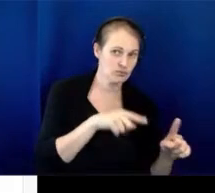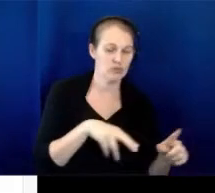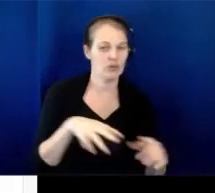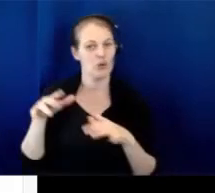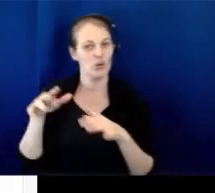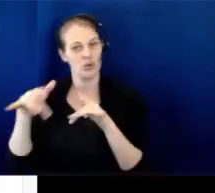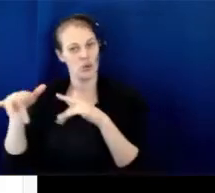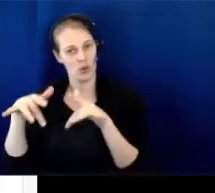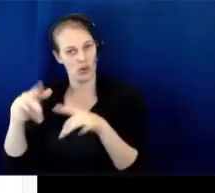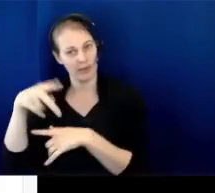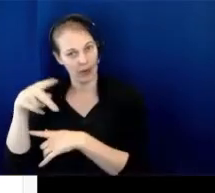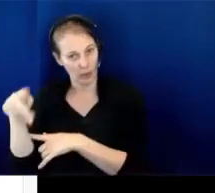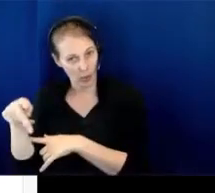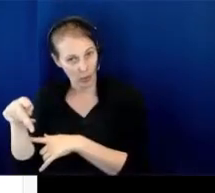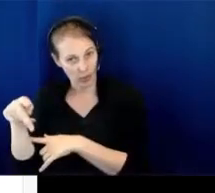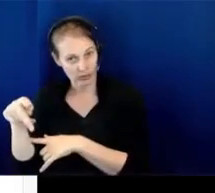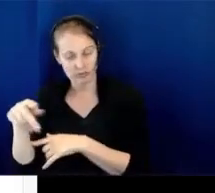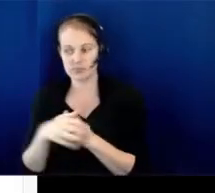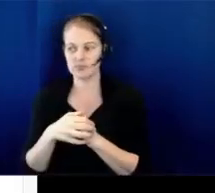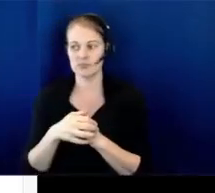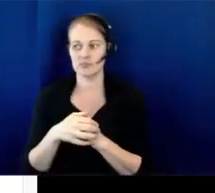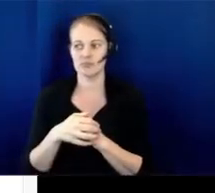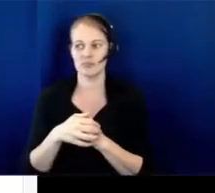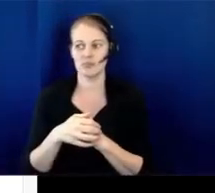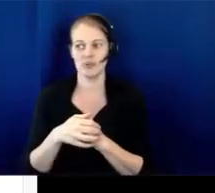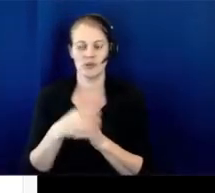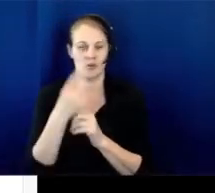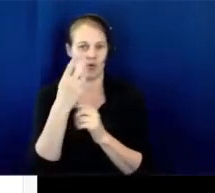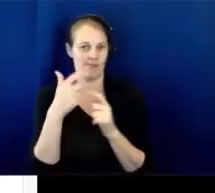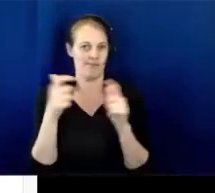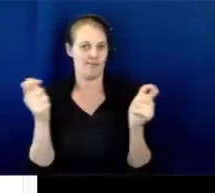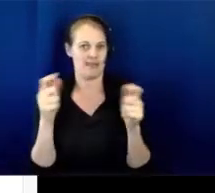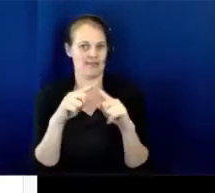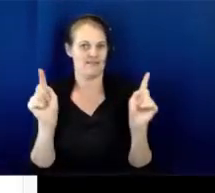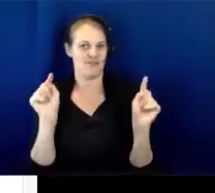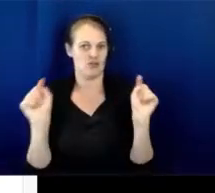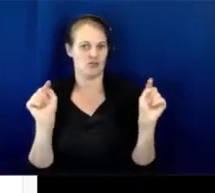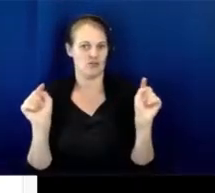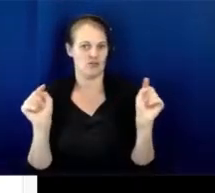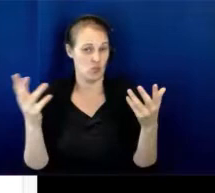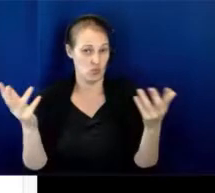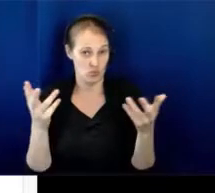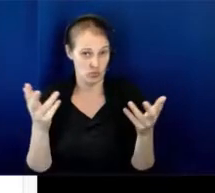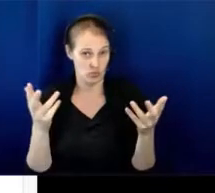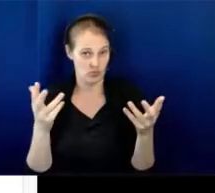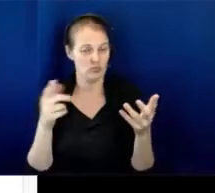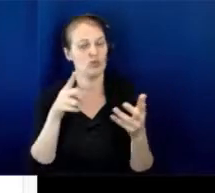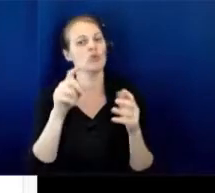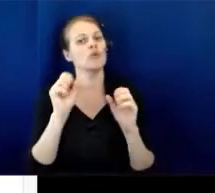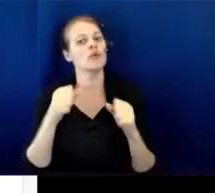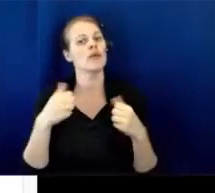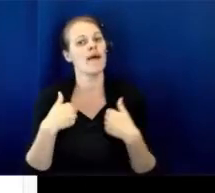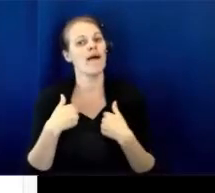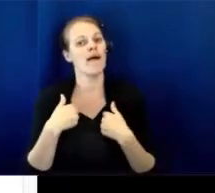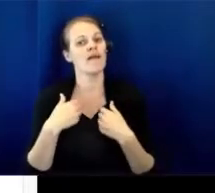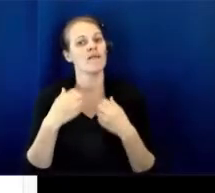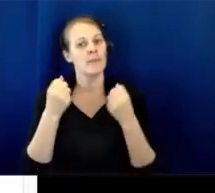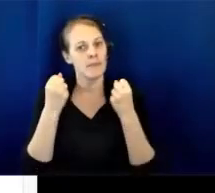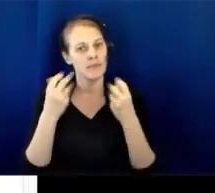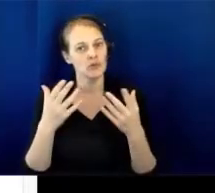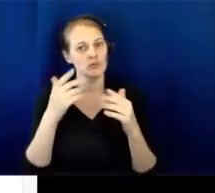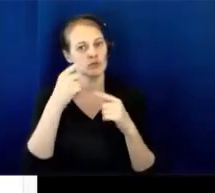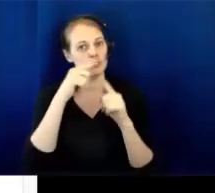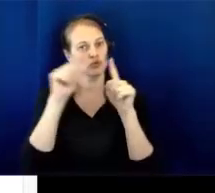PowerPoints. The major difference that PC has is that you can actually have multiple screens and multiple